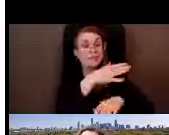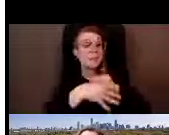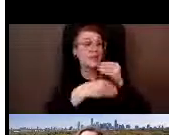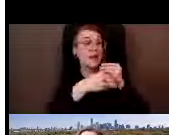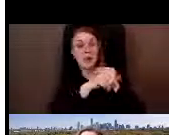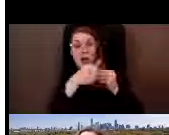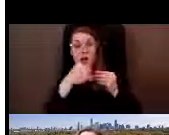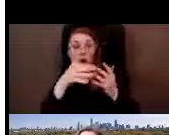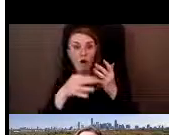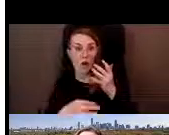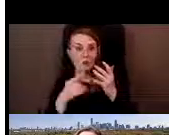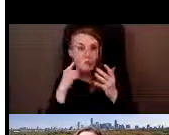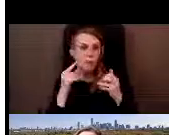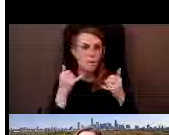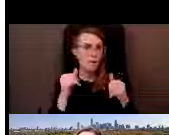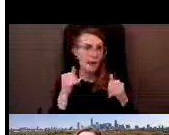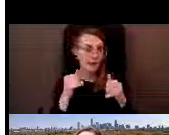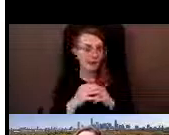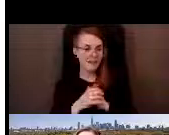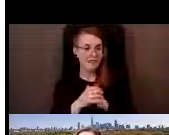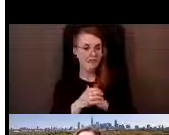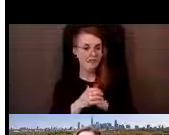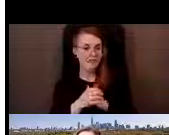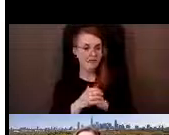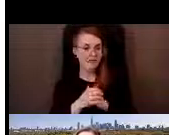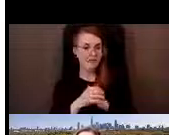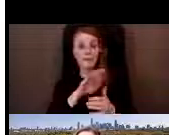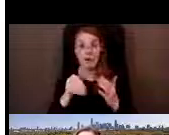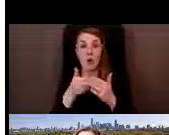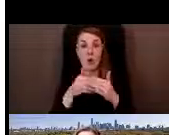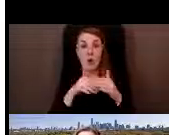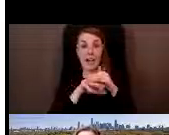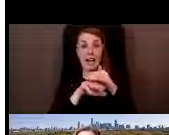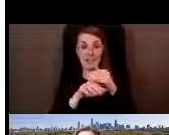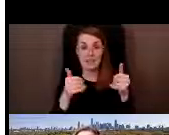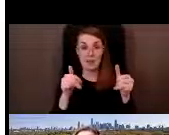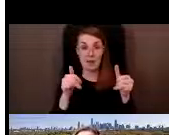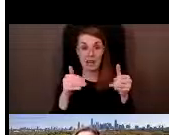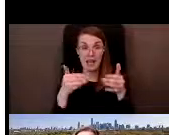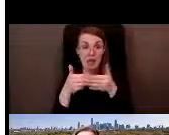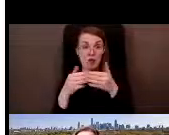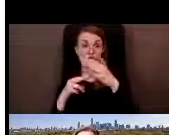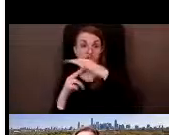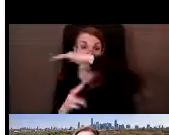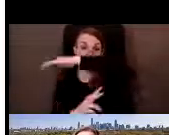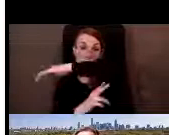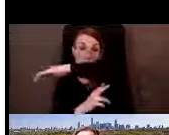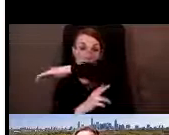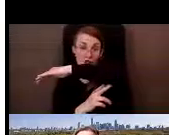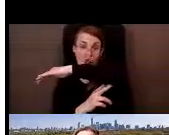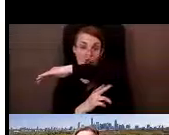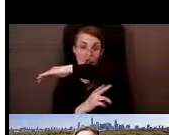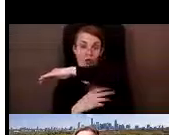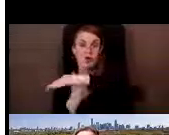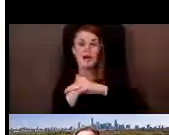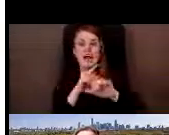play. So you can see the all access play near Barton Springs Road Bridge. And we have different